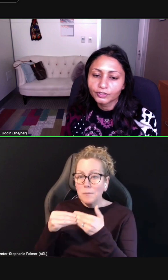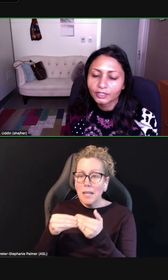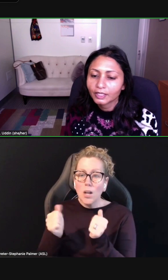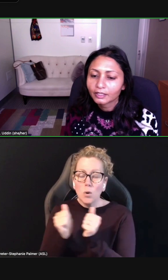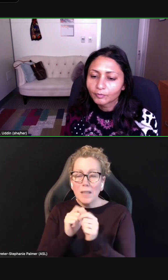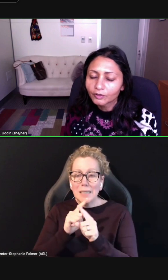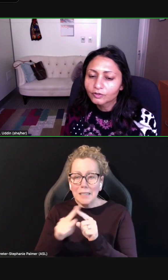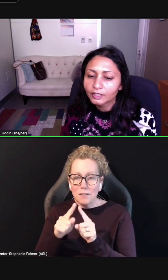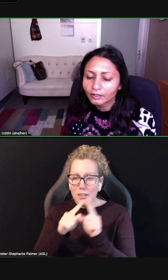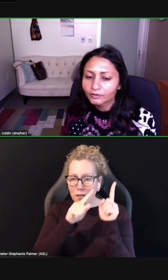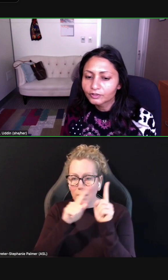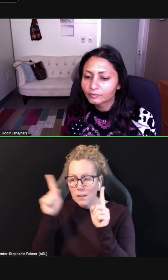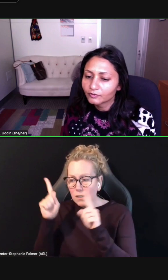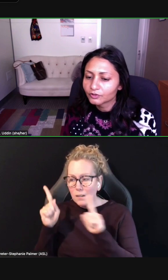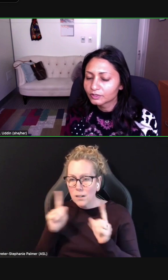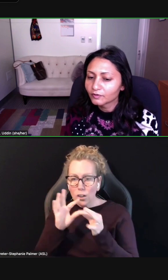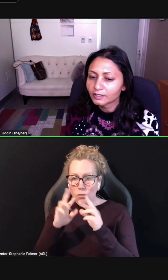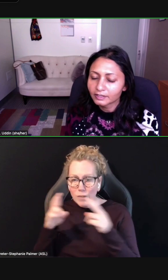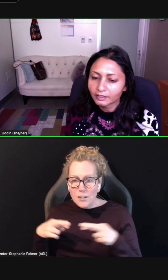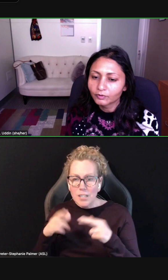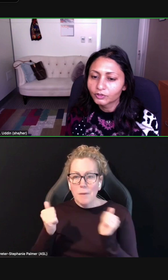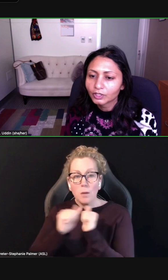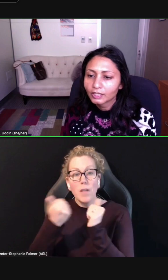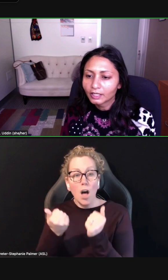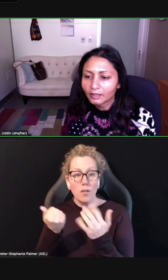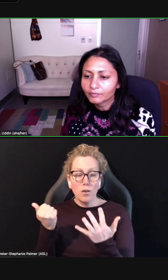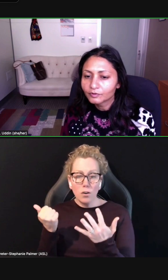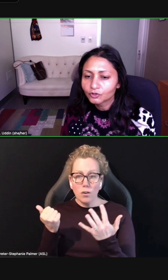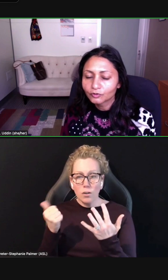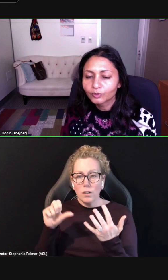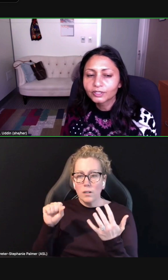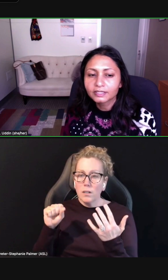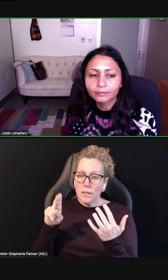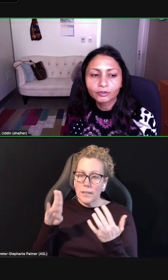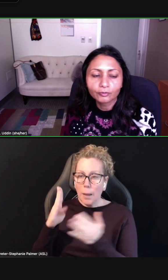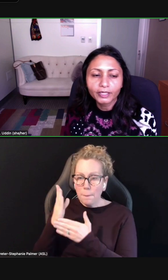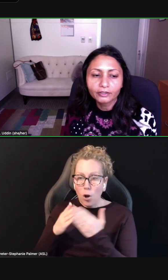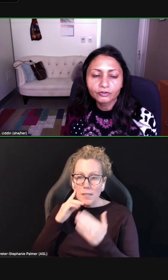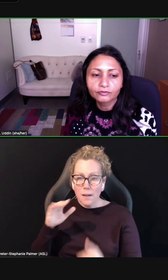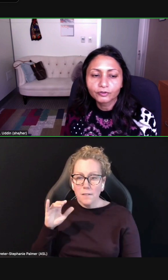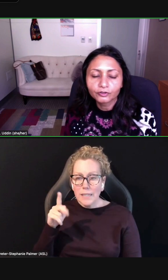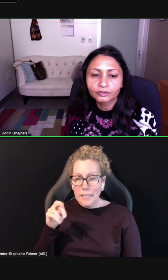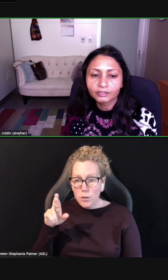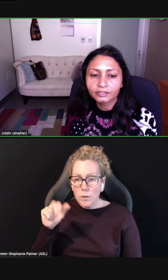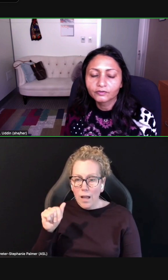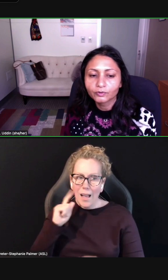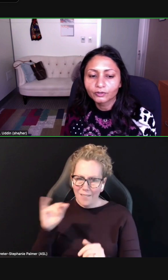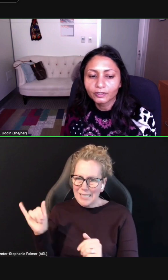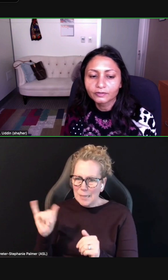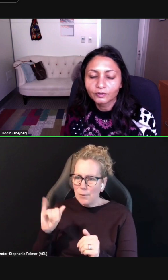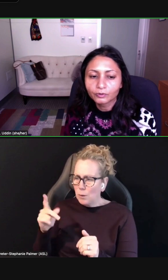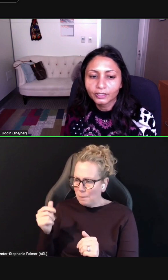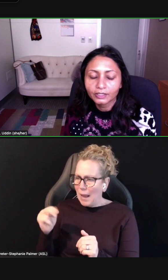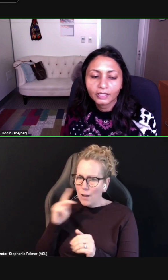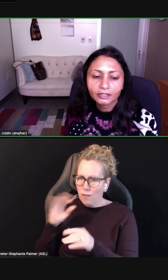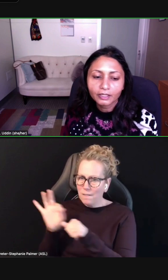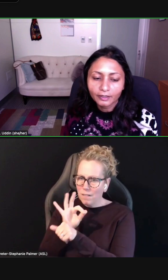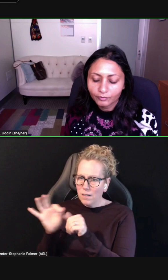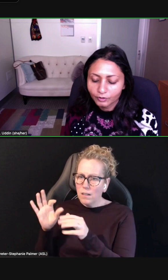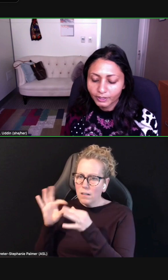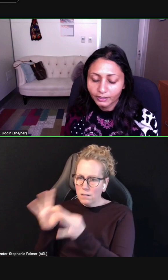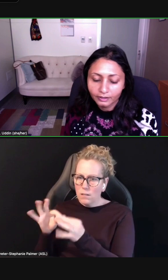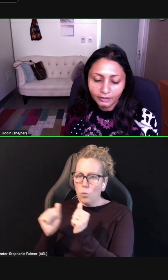brain regions compared to the other subdivisions of the insula, which show pretty similar patterns of functional connectivity with the rest of the brain,